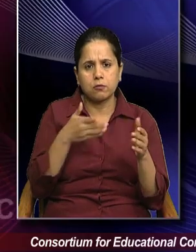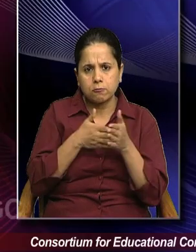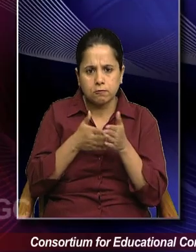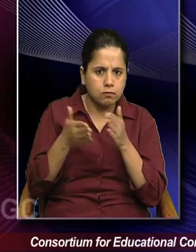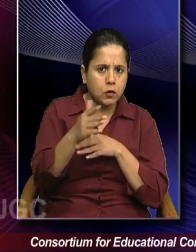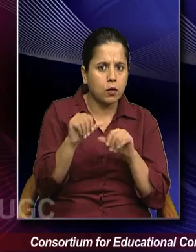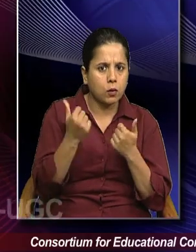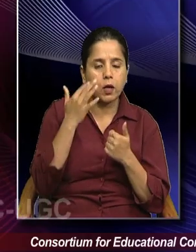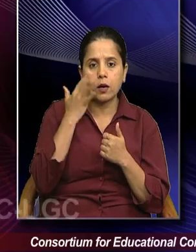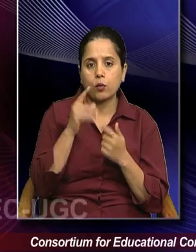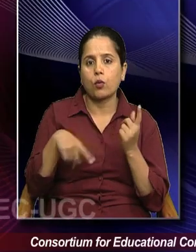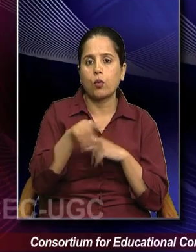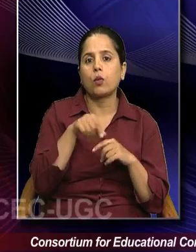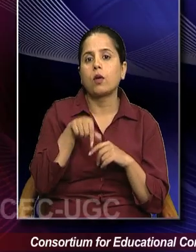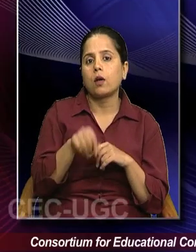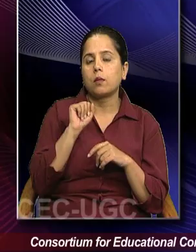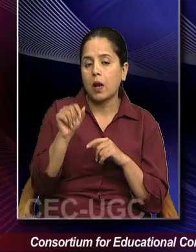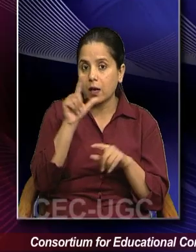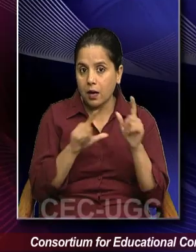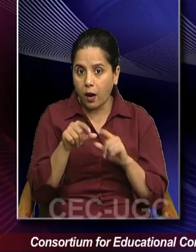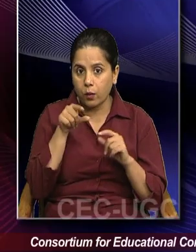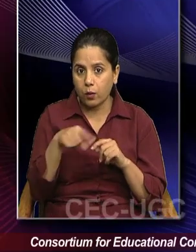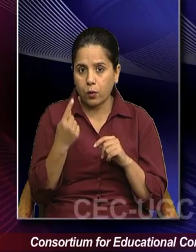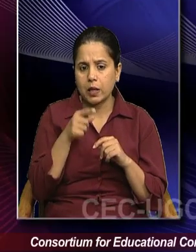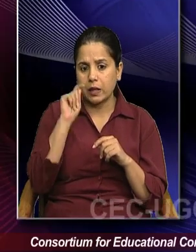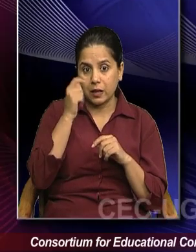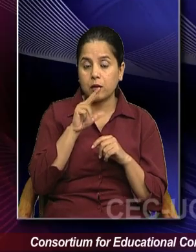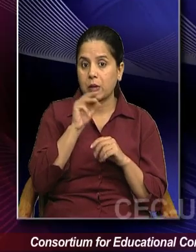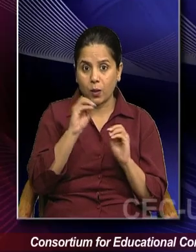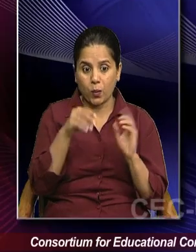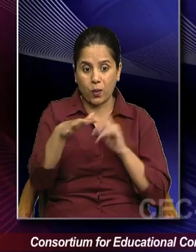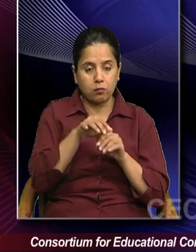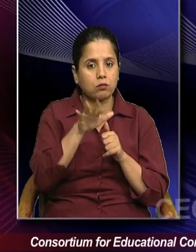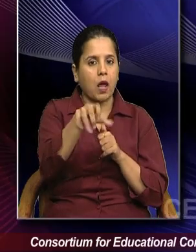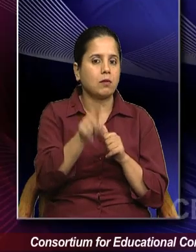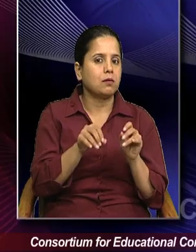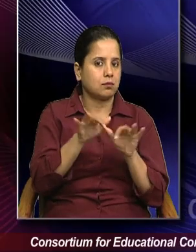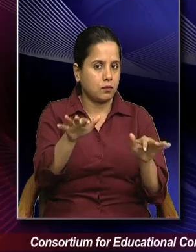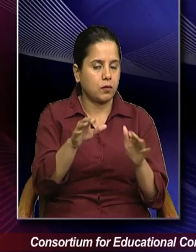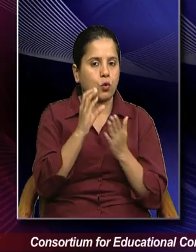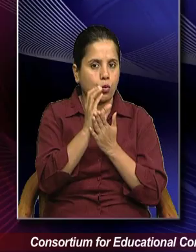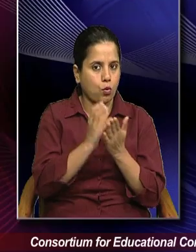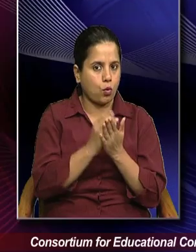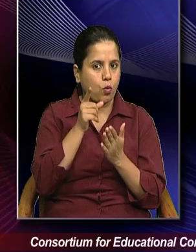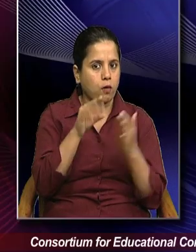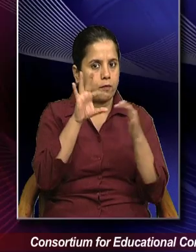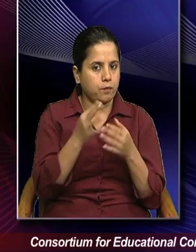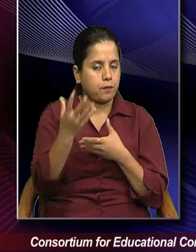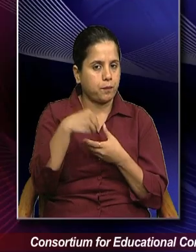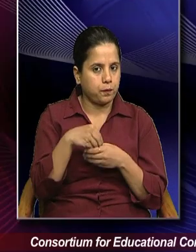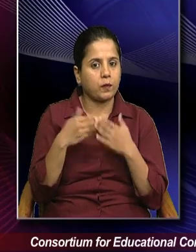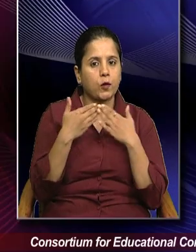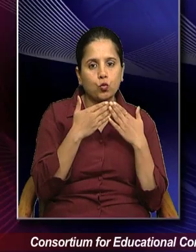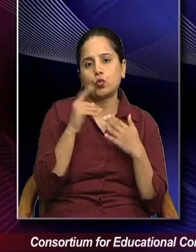make crucial scientific information accessible to non-English speaking communities. Curriculum tie in, school